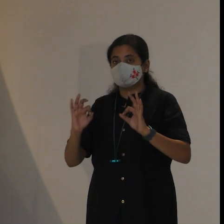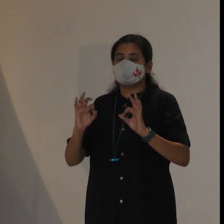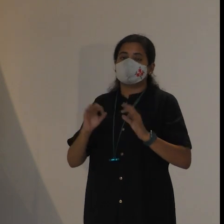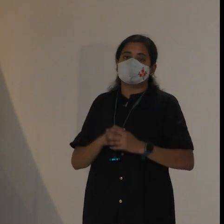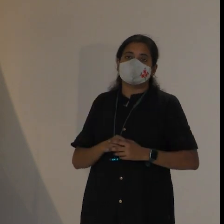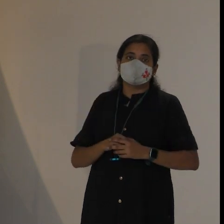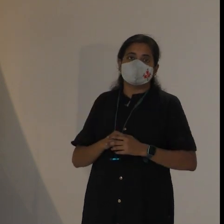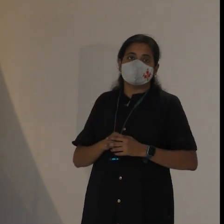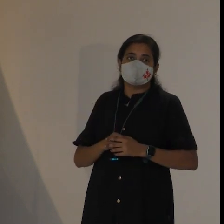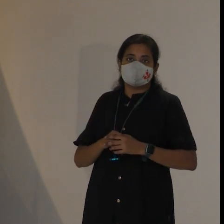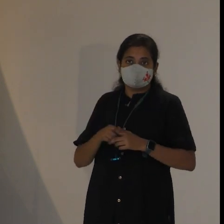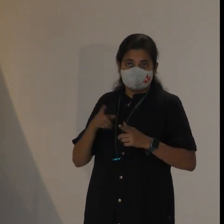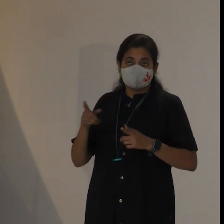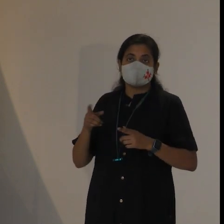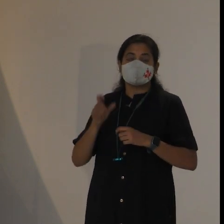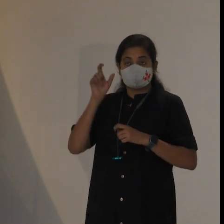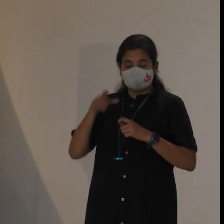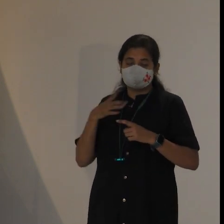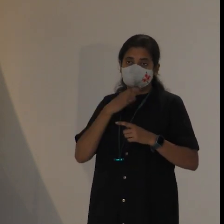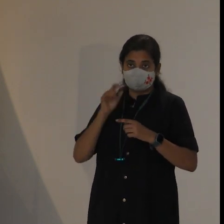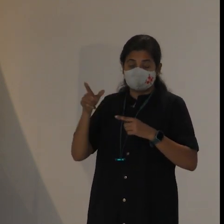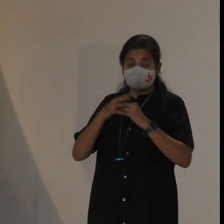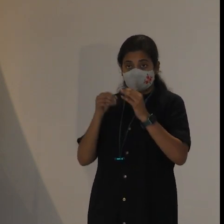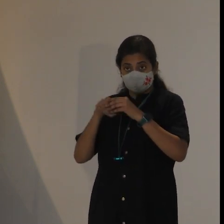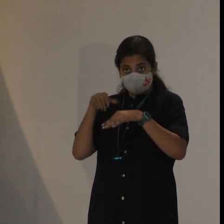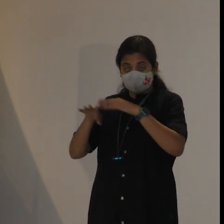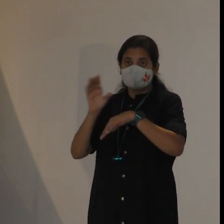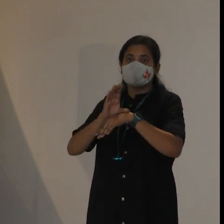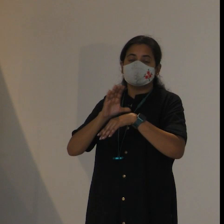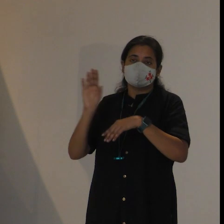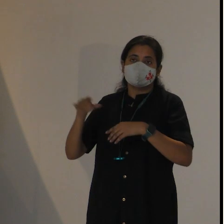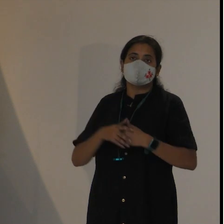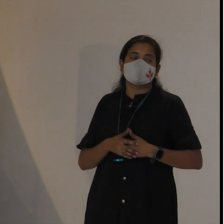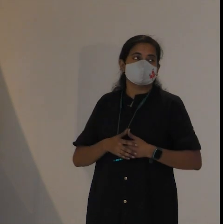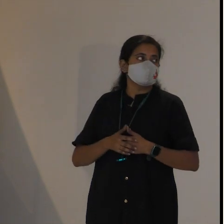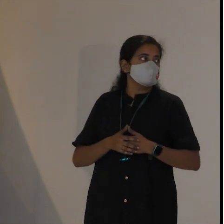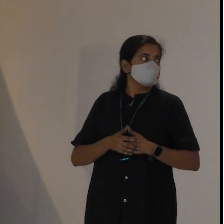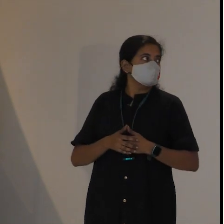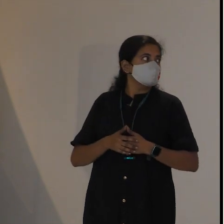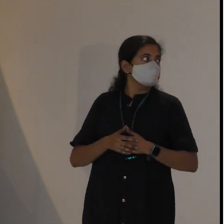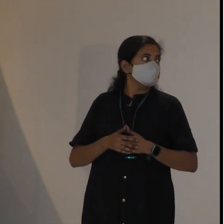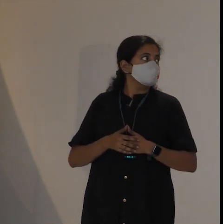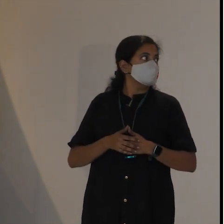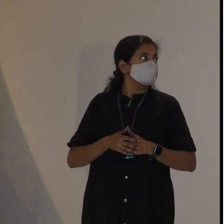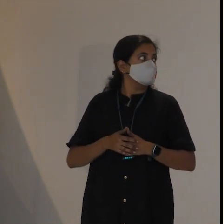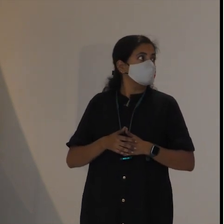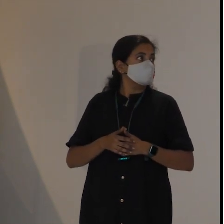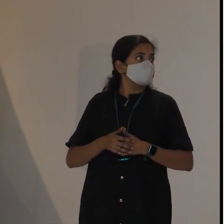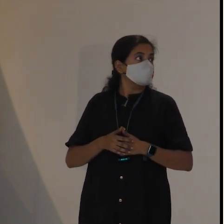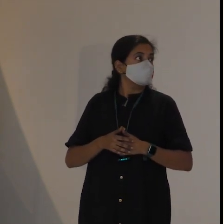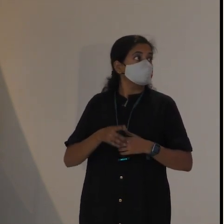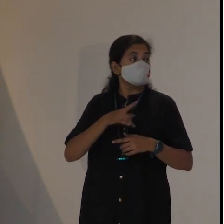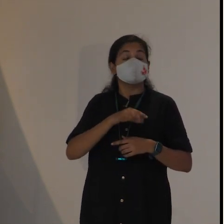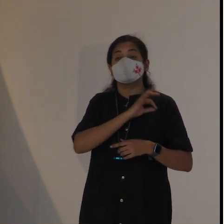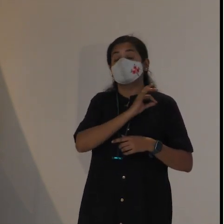iconic pipe organ of Bangalore Church is featured in our podcast. Okay, this is one of my